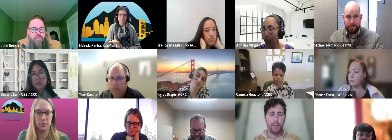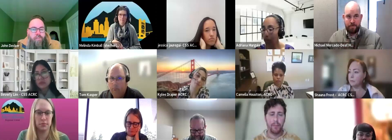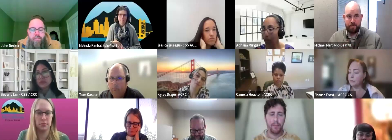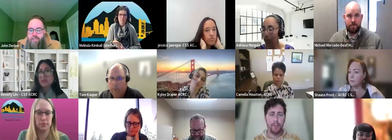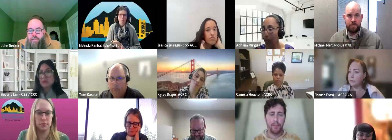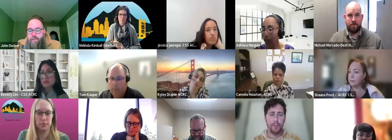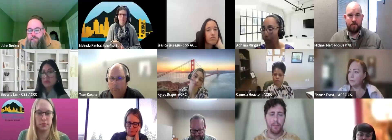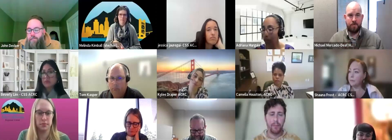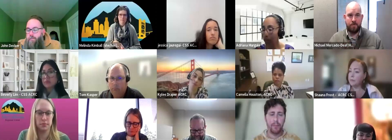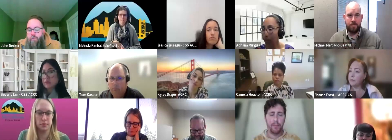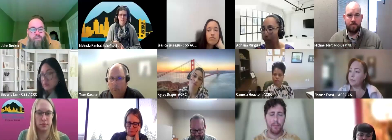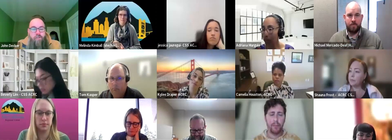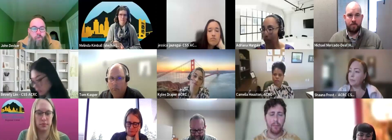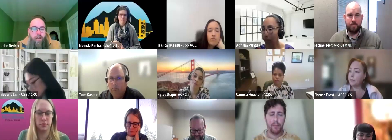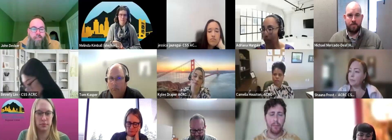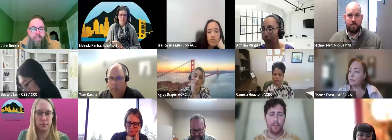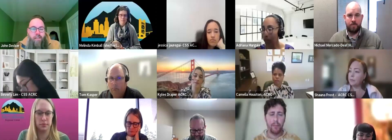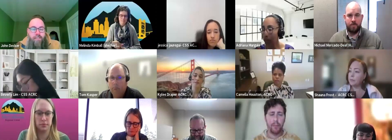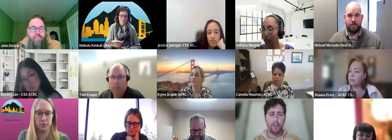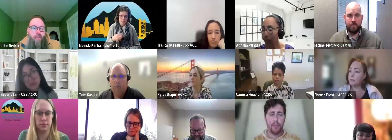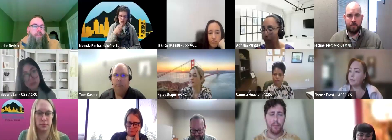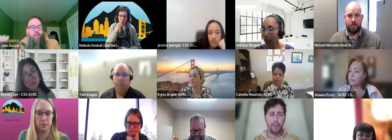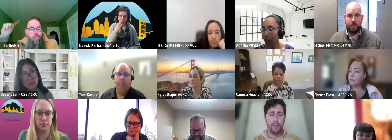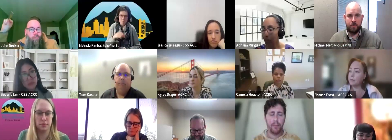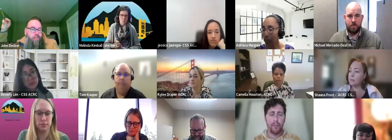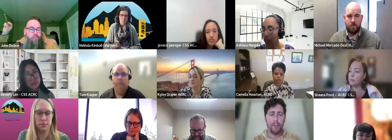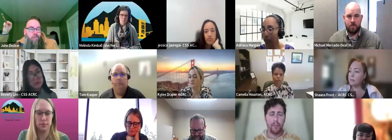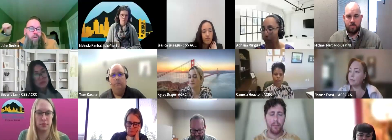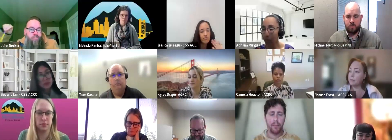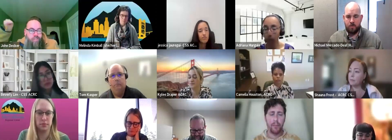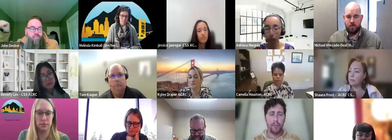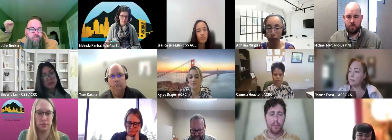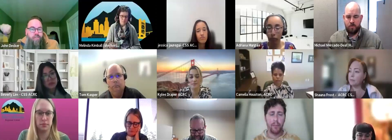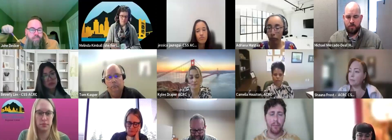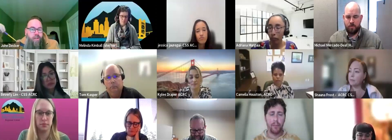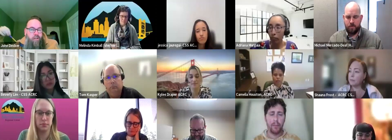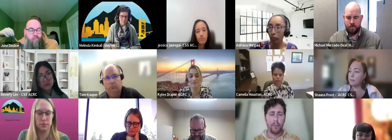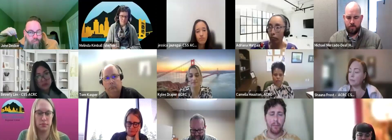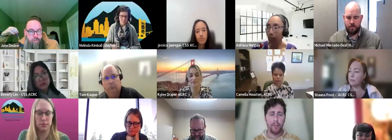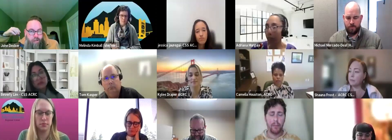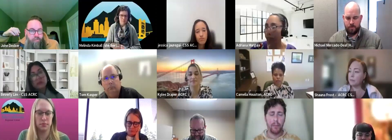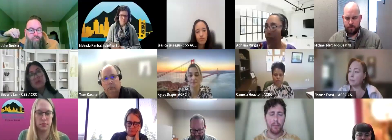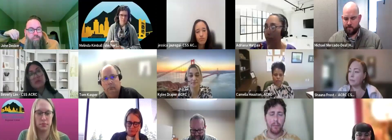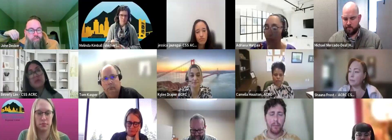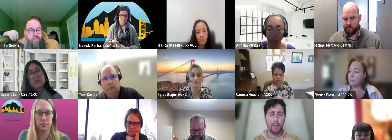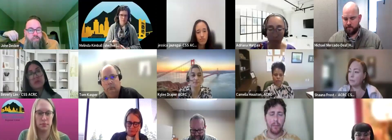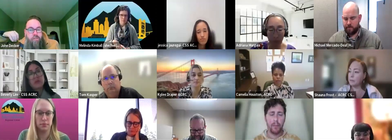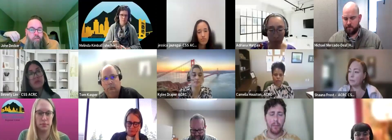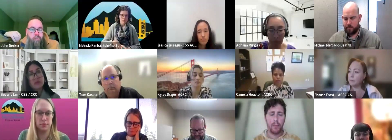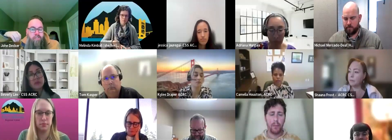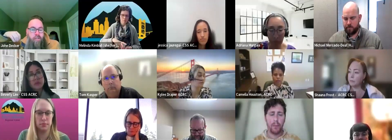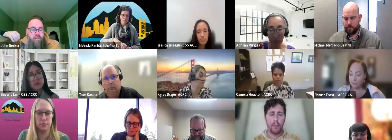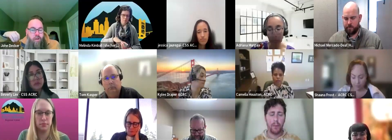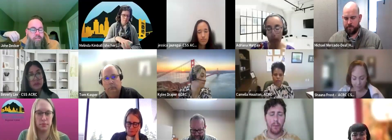that we've received. That's the reason why the state has expanded our ability beyond just using this money to move people out of